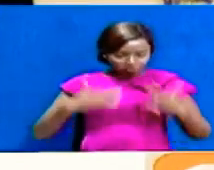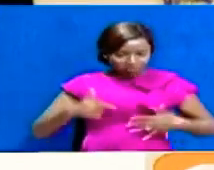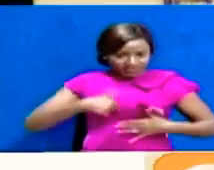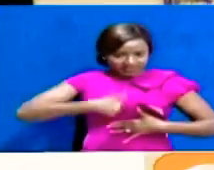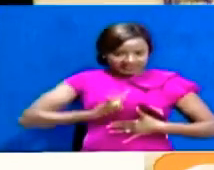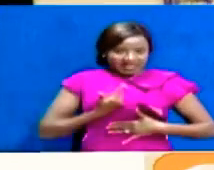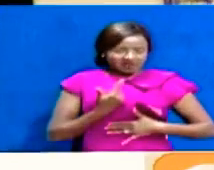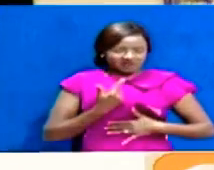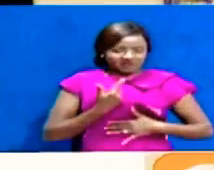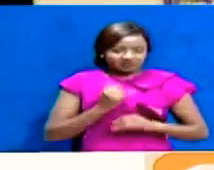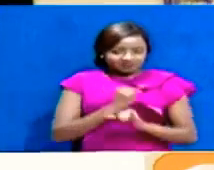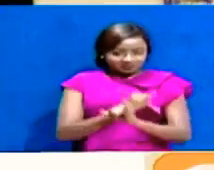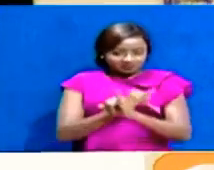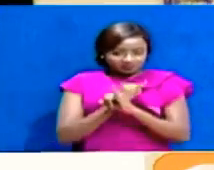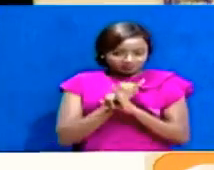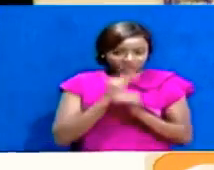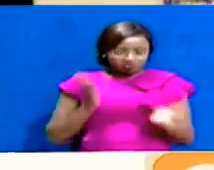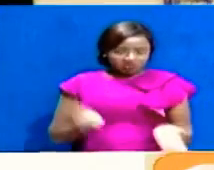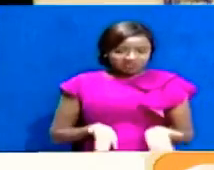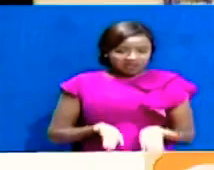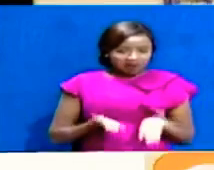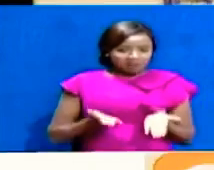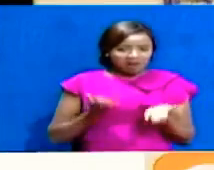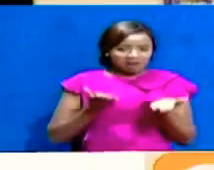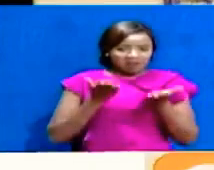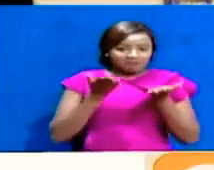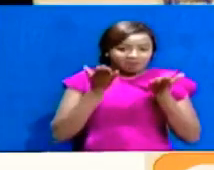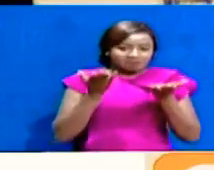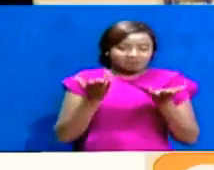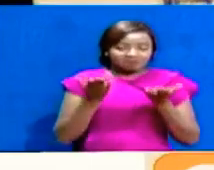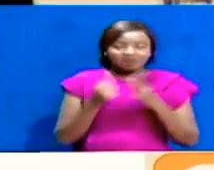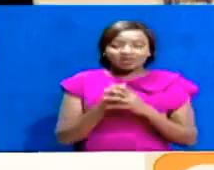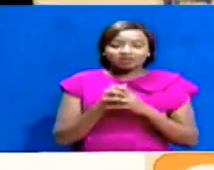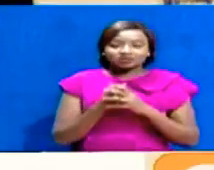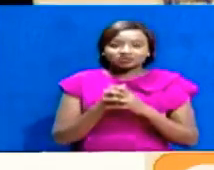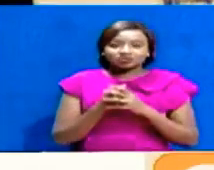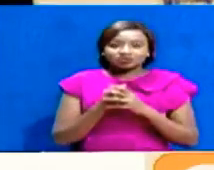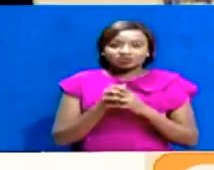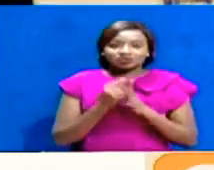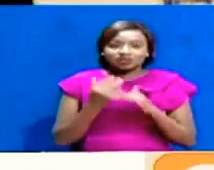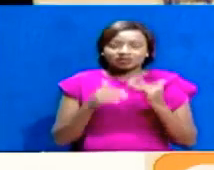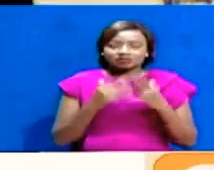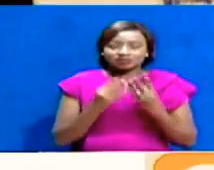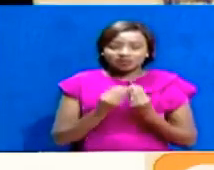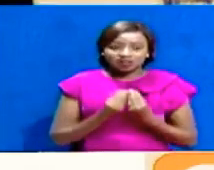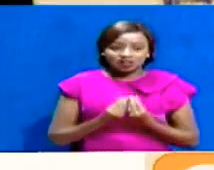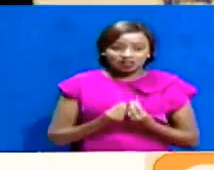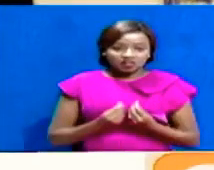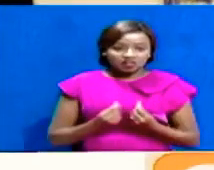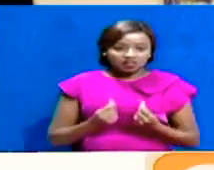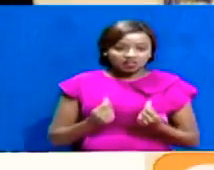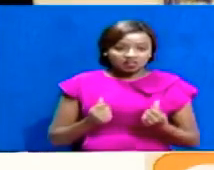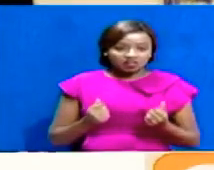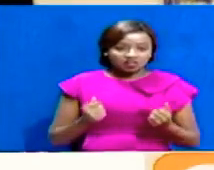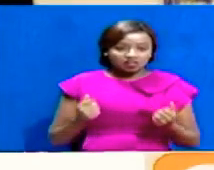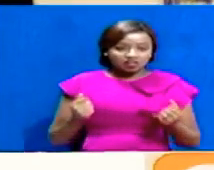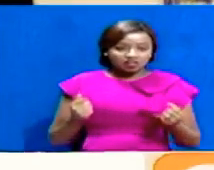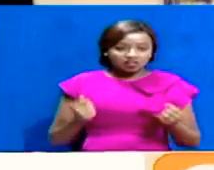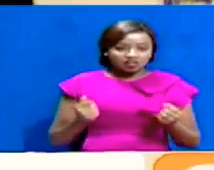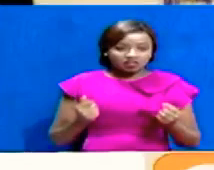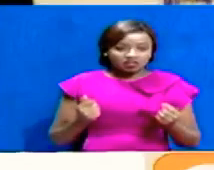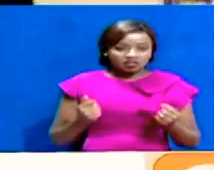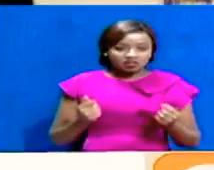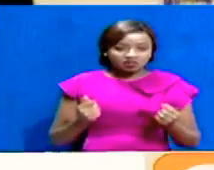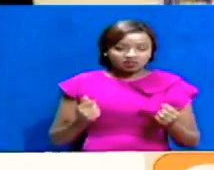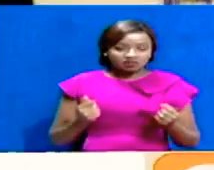So once you have recovered fully, what we did find, as in how